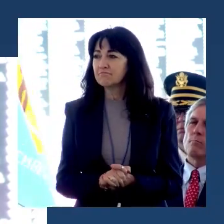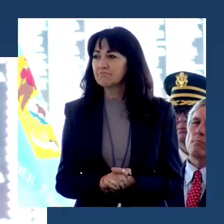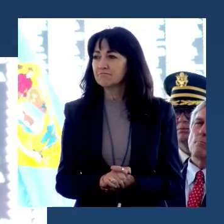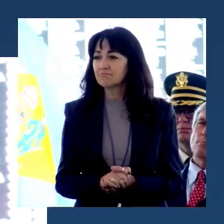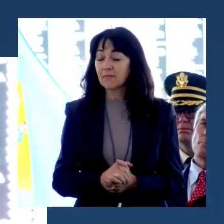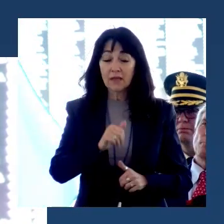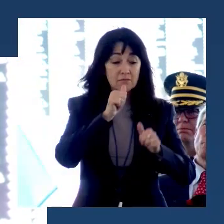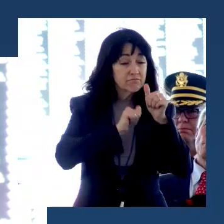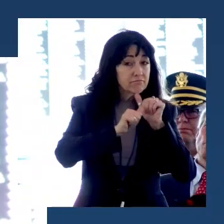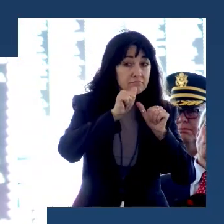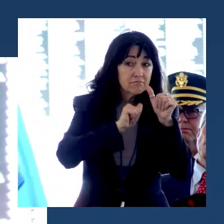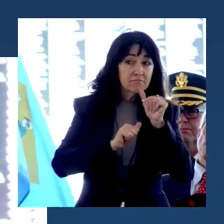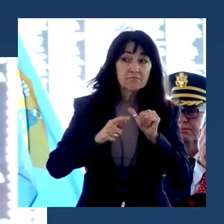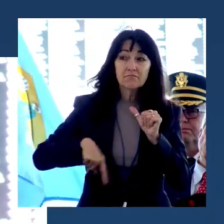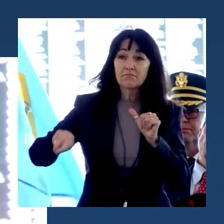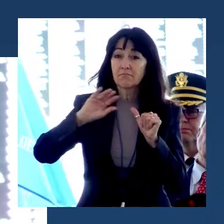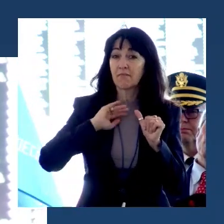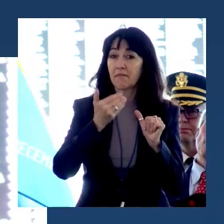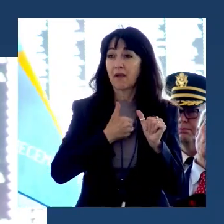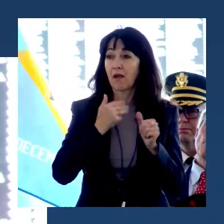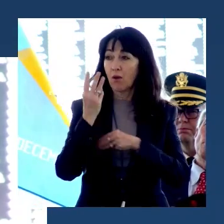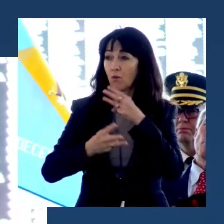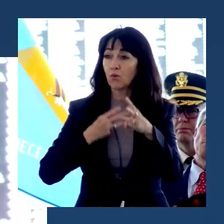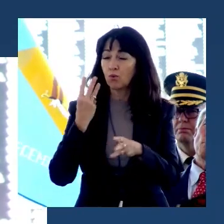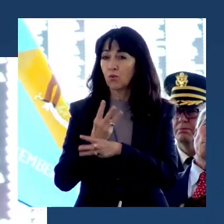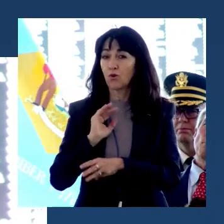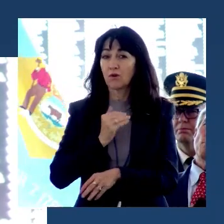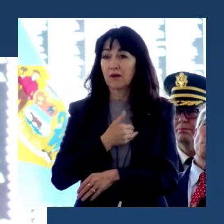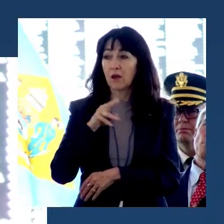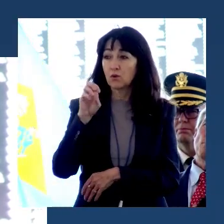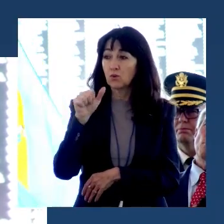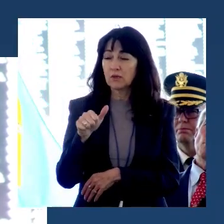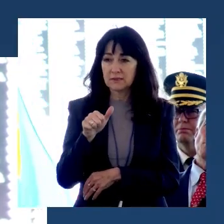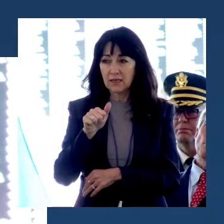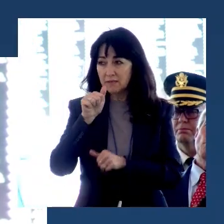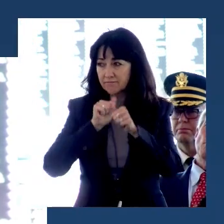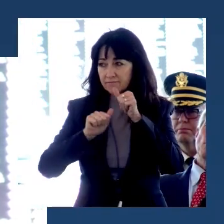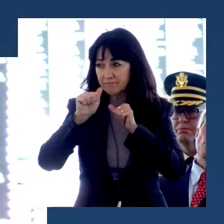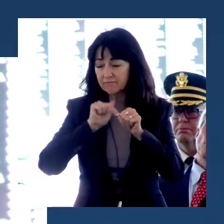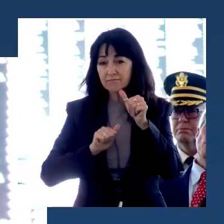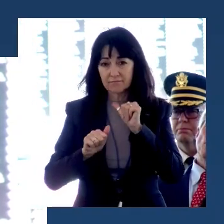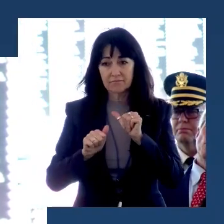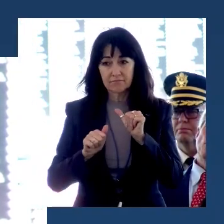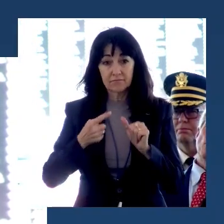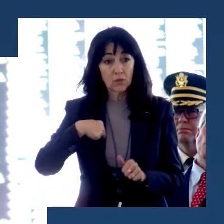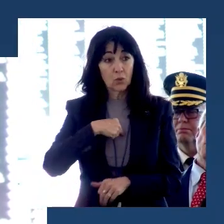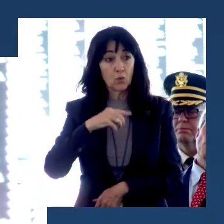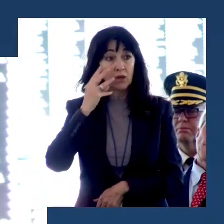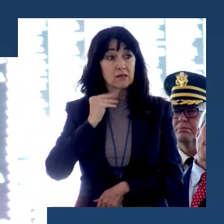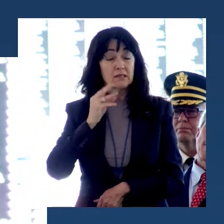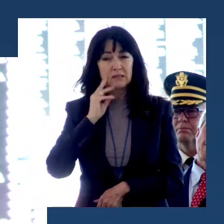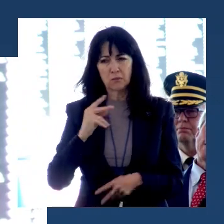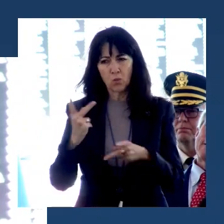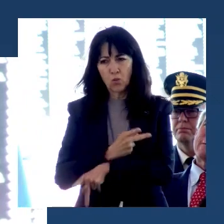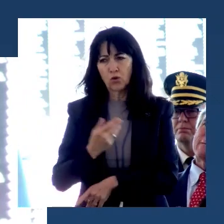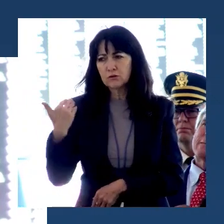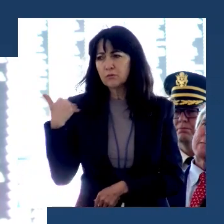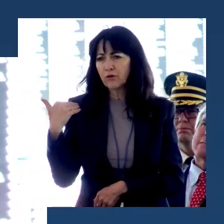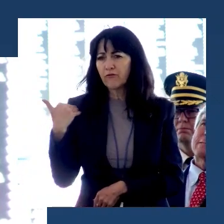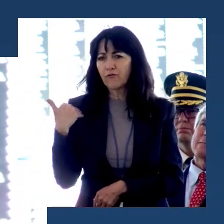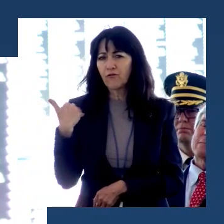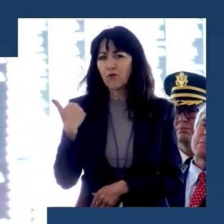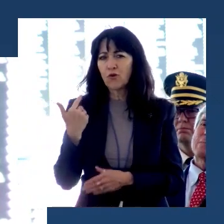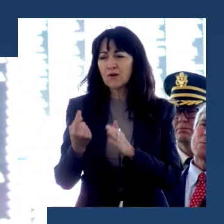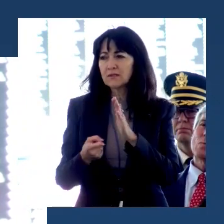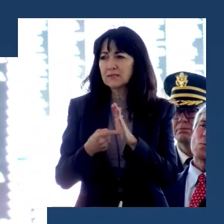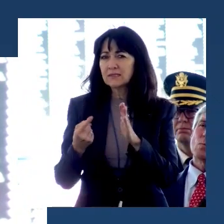we're going through a tough time as a nation right now. You know that, I know that. We've been through worse. Sometimes I run into people, go back and forth in a train